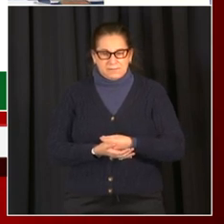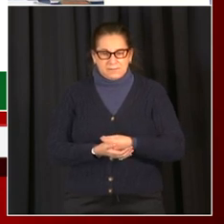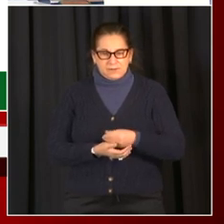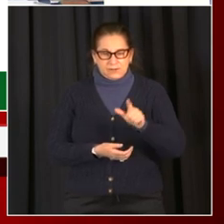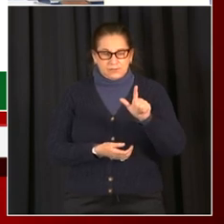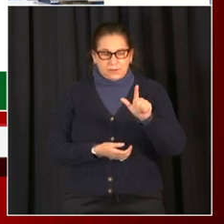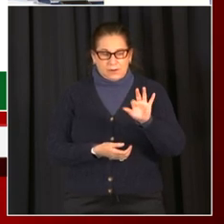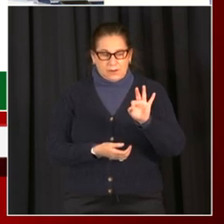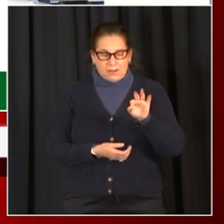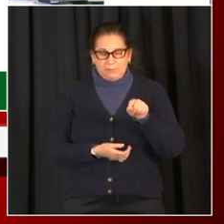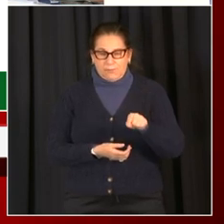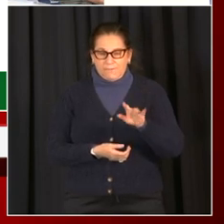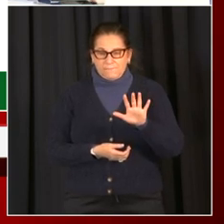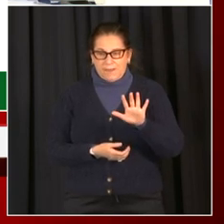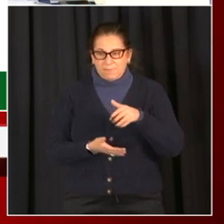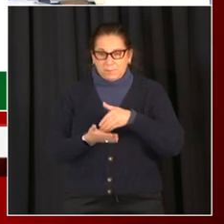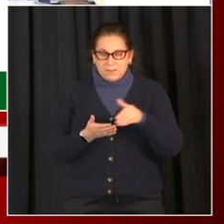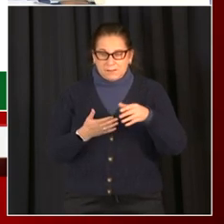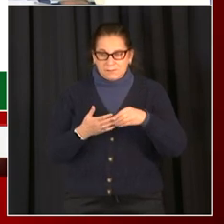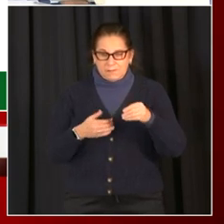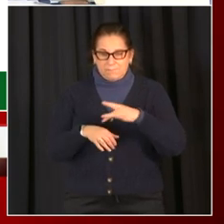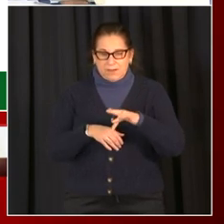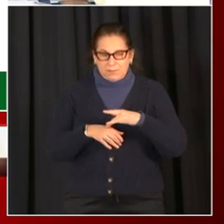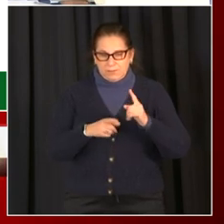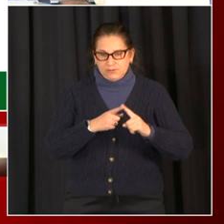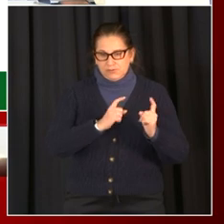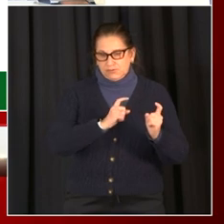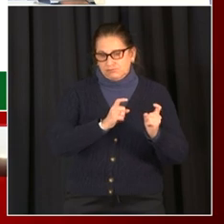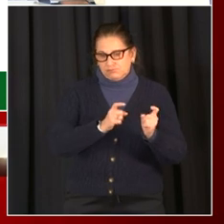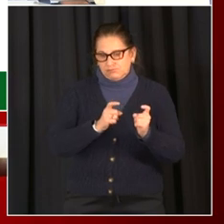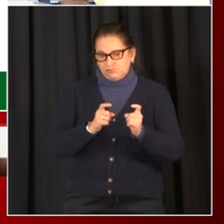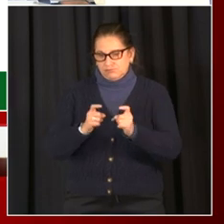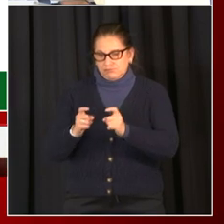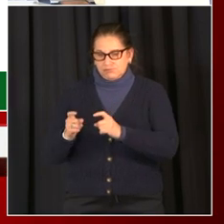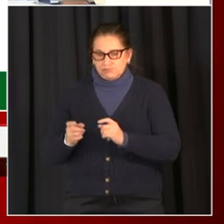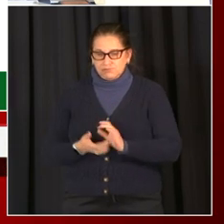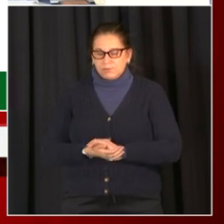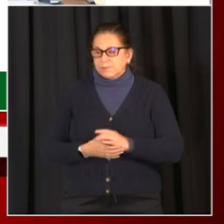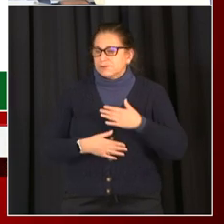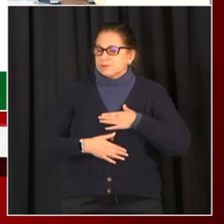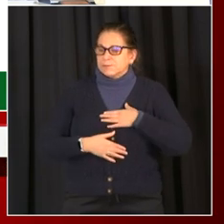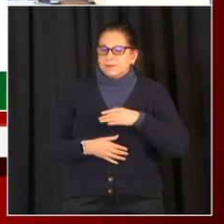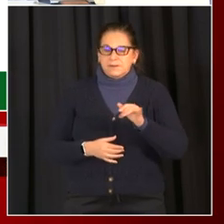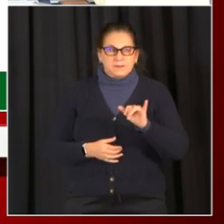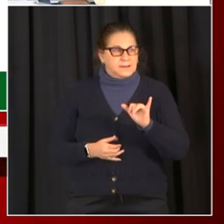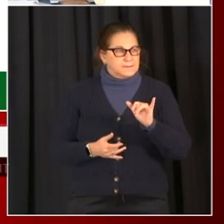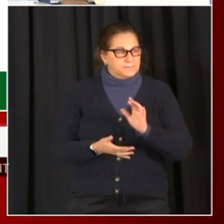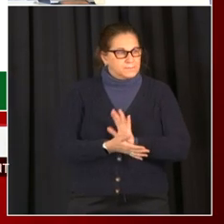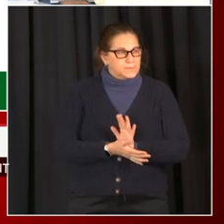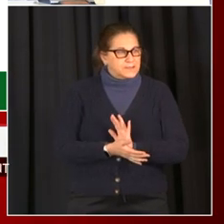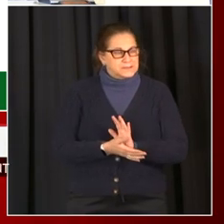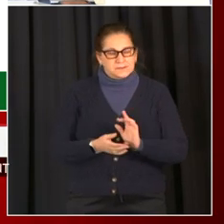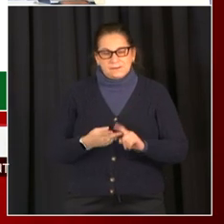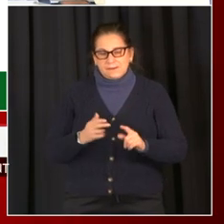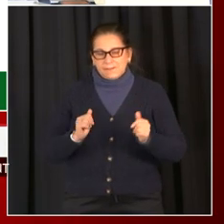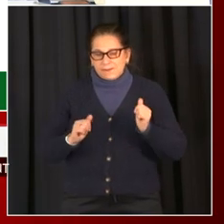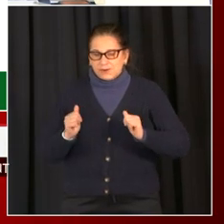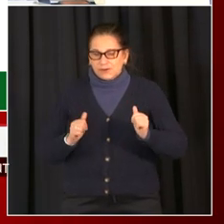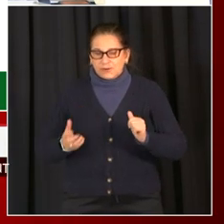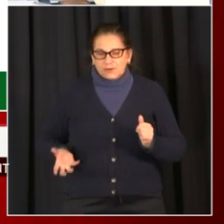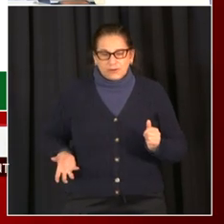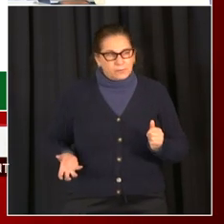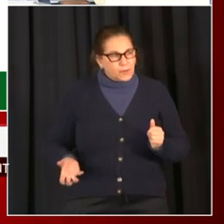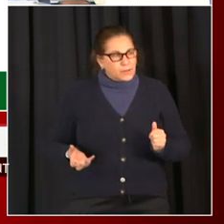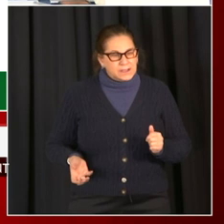$29.5 million available, and this is primarily focused on the entertainment industry. There are sort of 2 pools